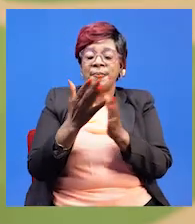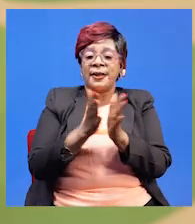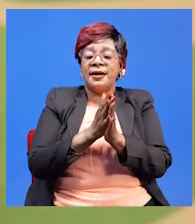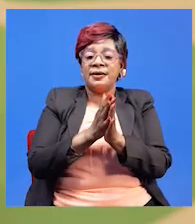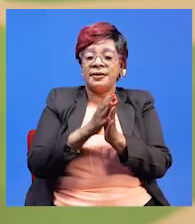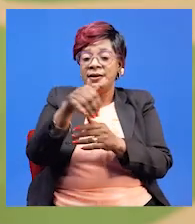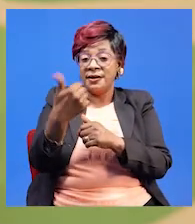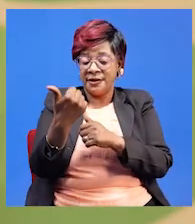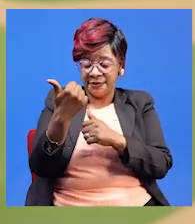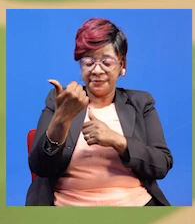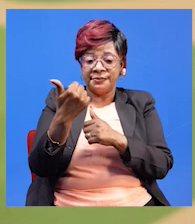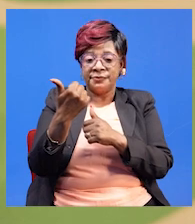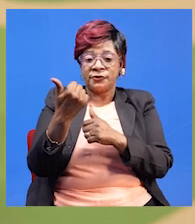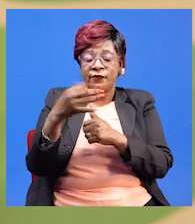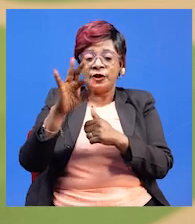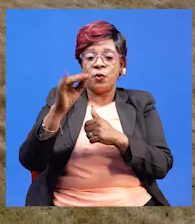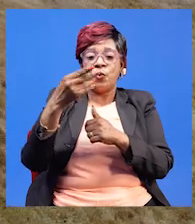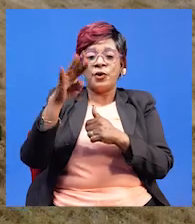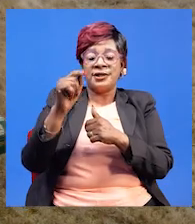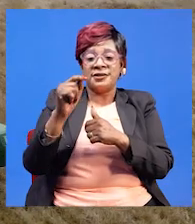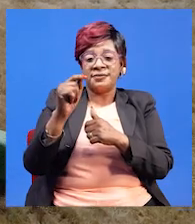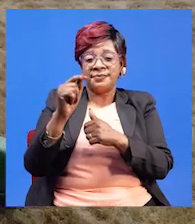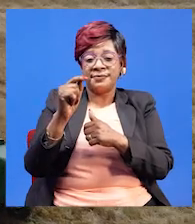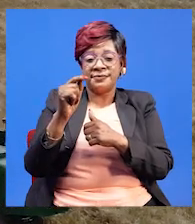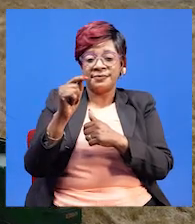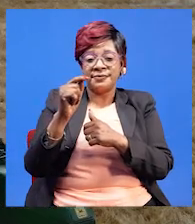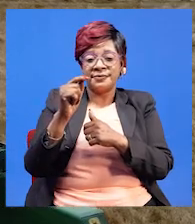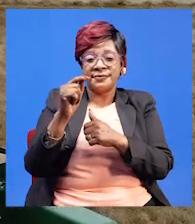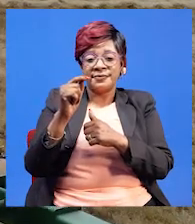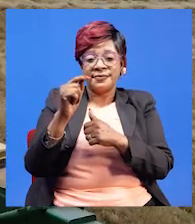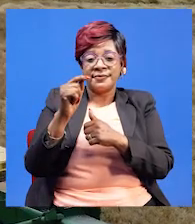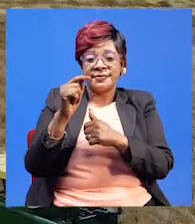and productivity in terms of the wheat crop.